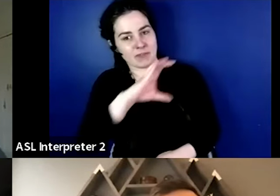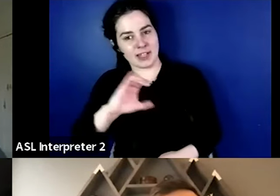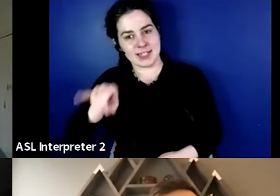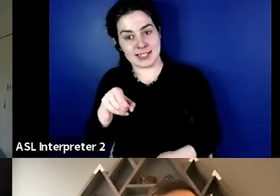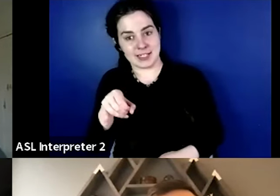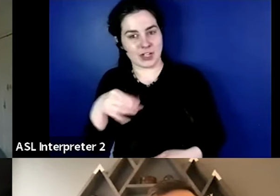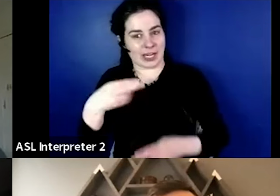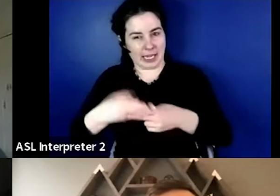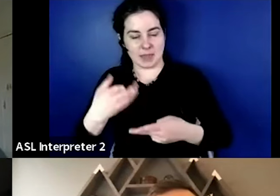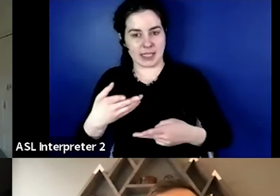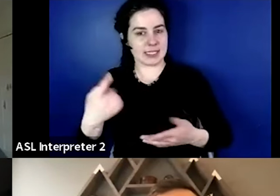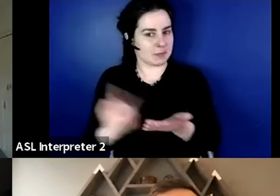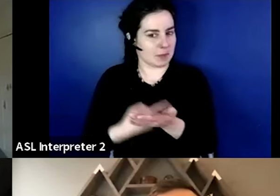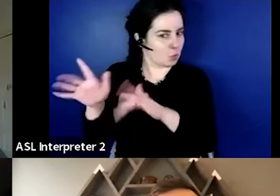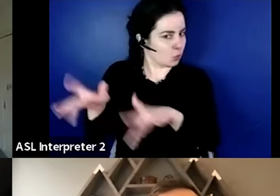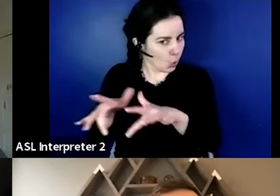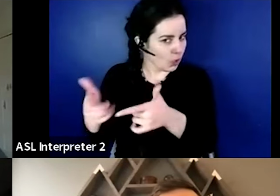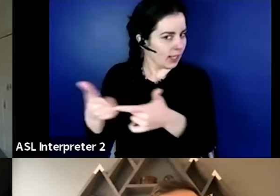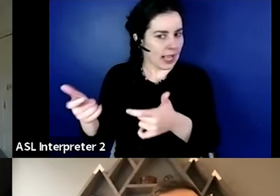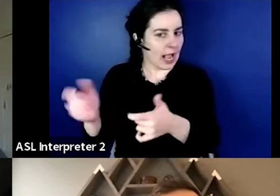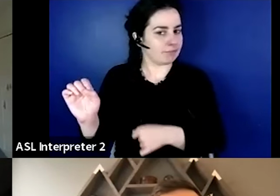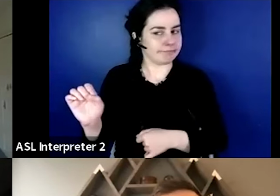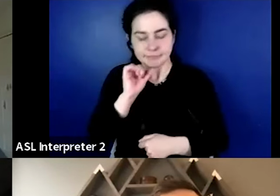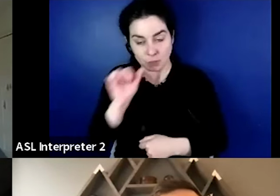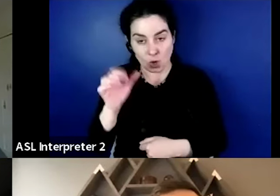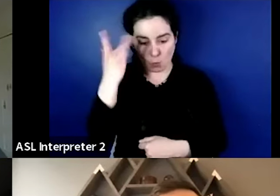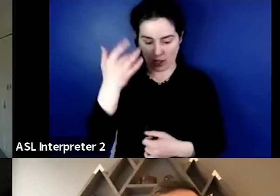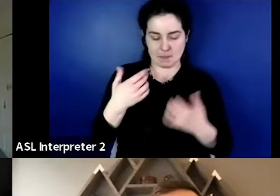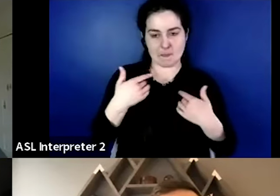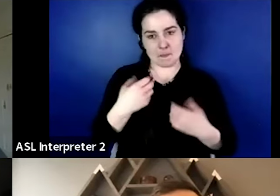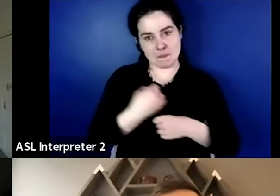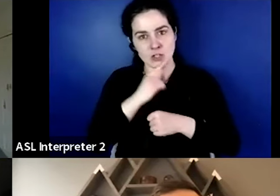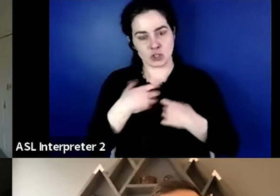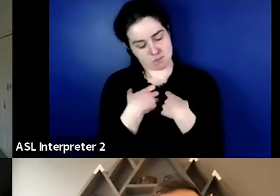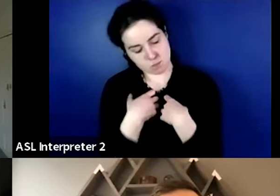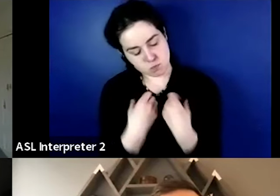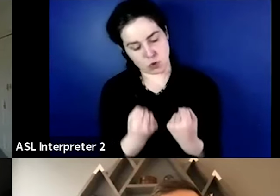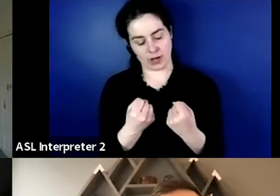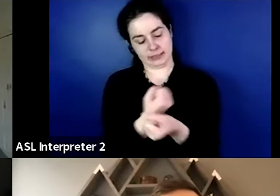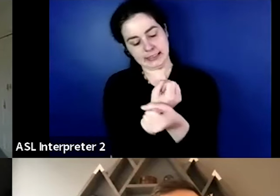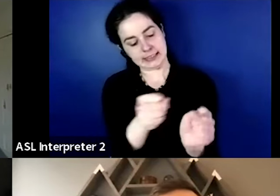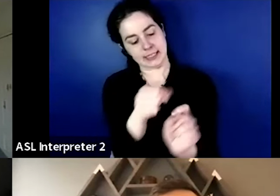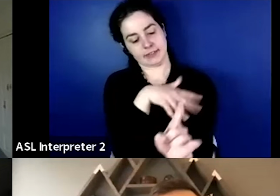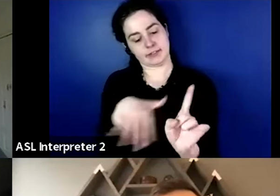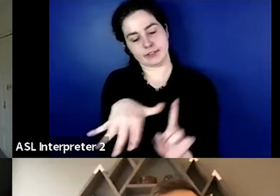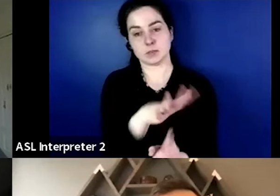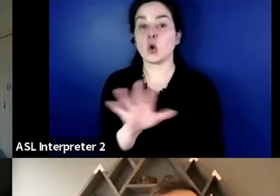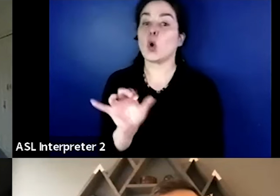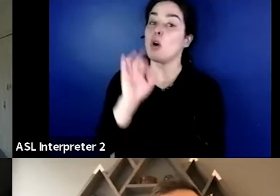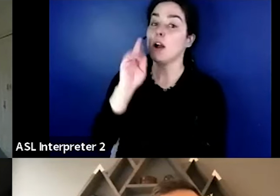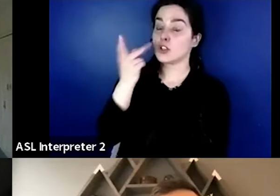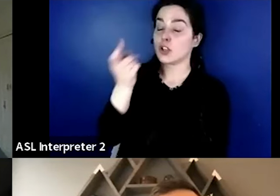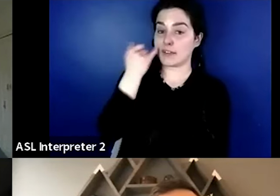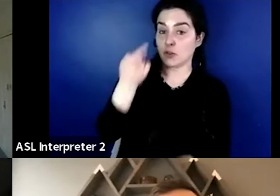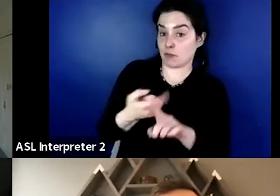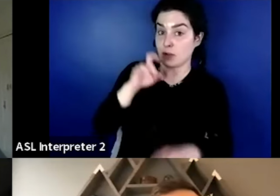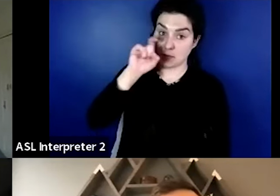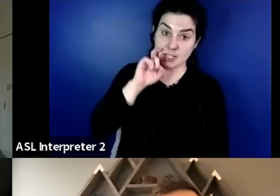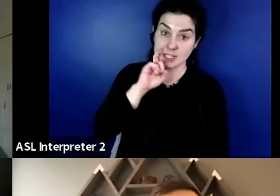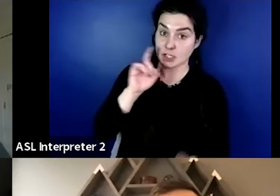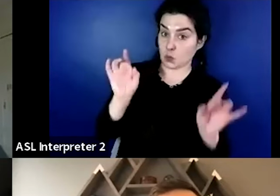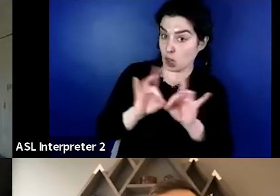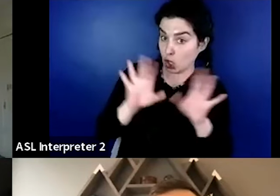courageous conversations that feel safer. I think another thing is, if you're from a sexual assault center, because I saw that question as well, sexual assault centers,